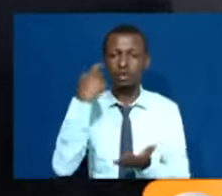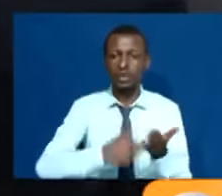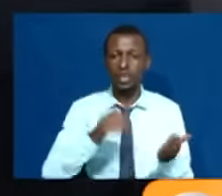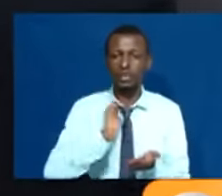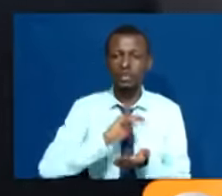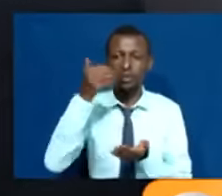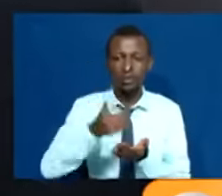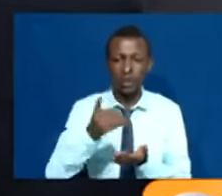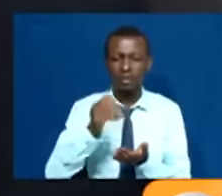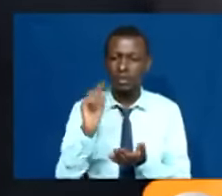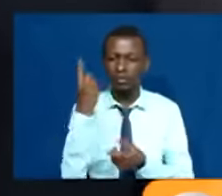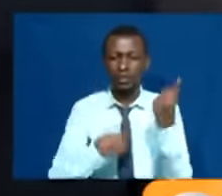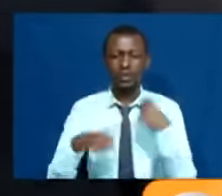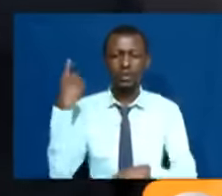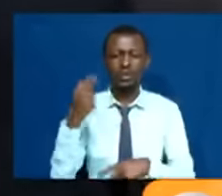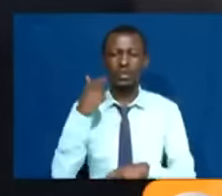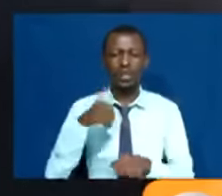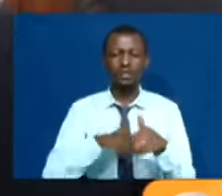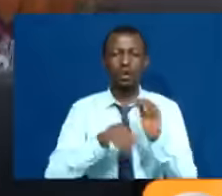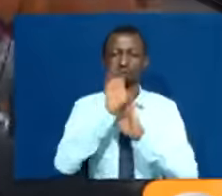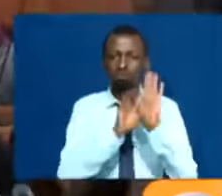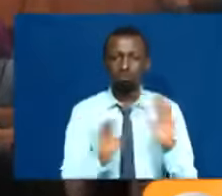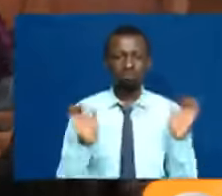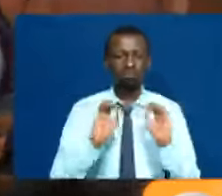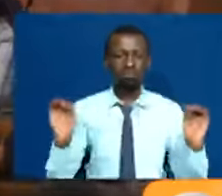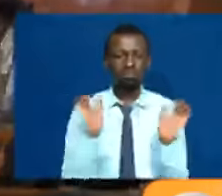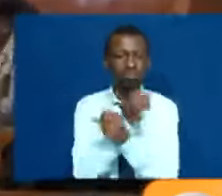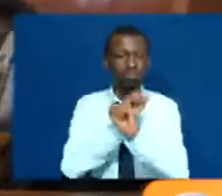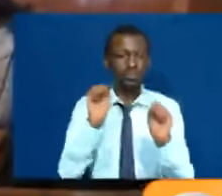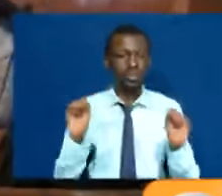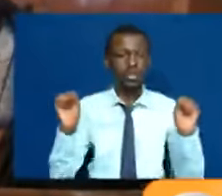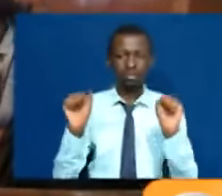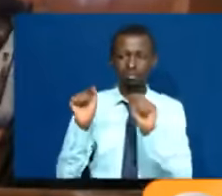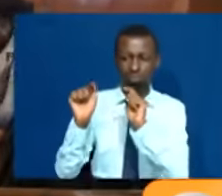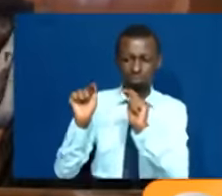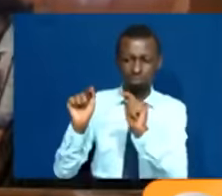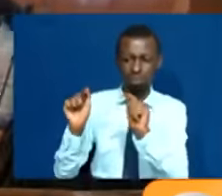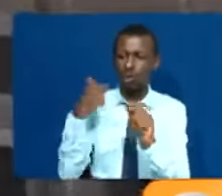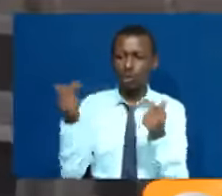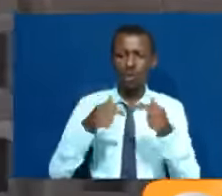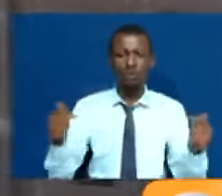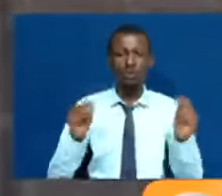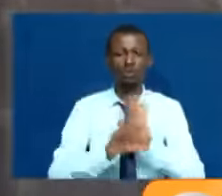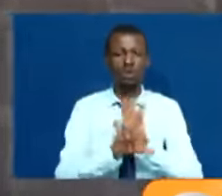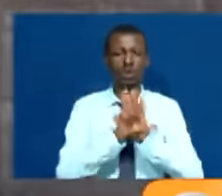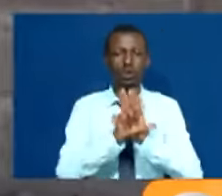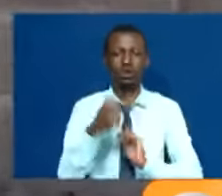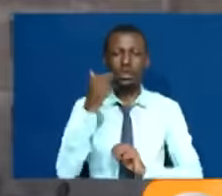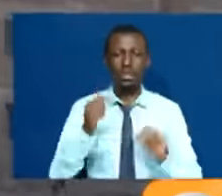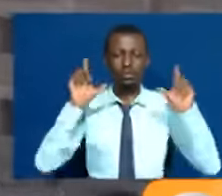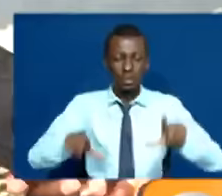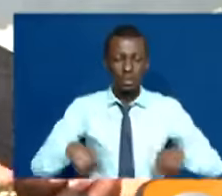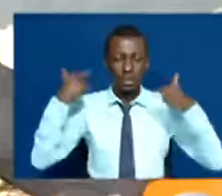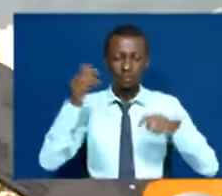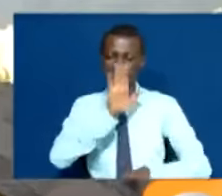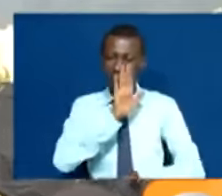by getting it declared unconstitutional, says the president directed an attack at opponents of the law and that his life was in